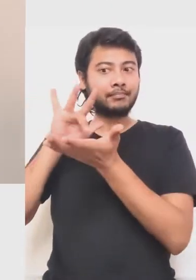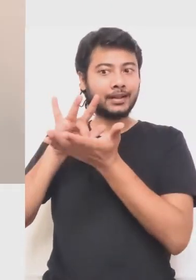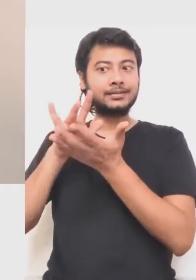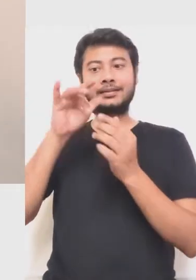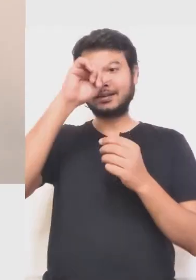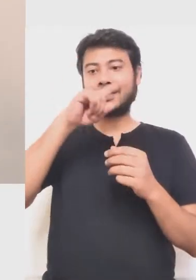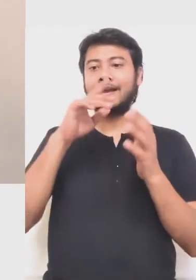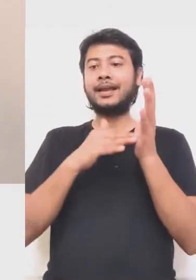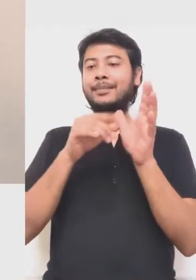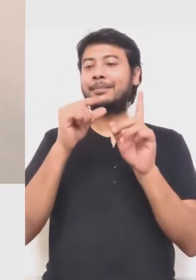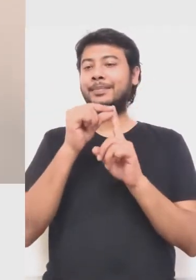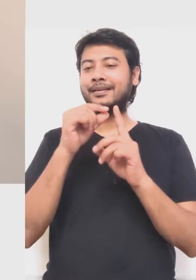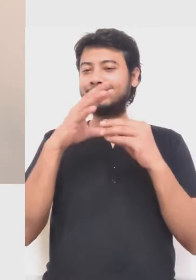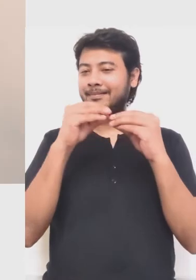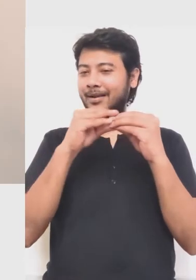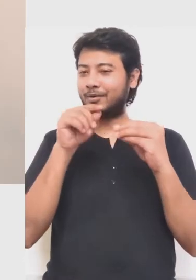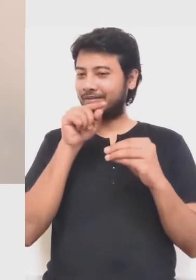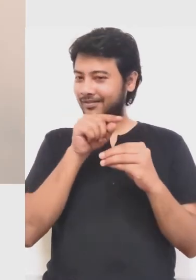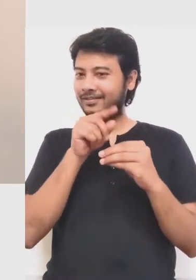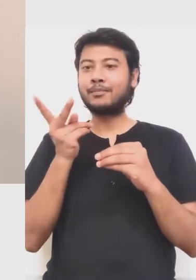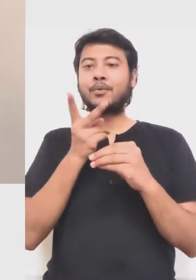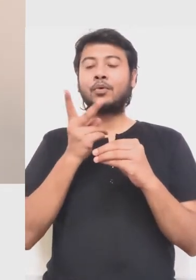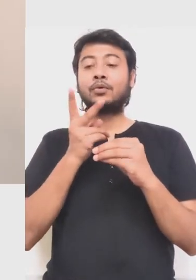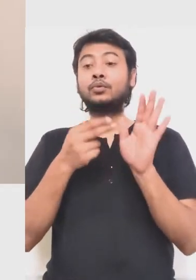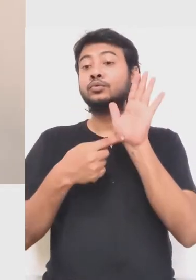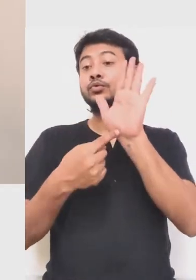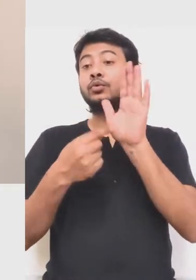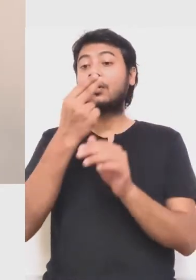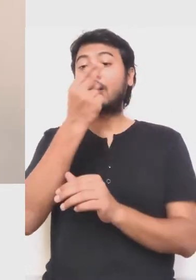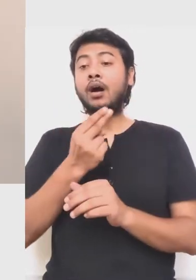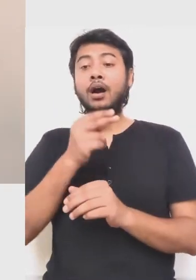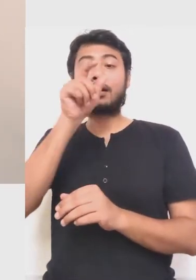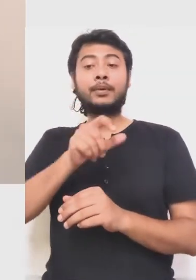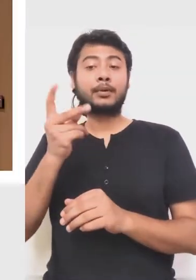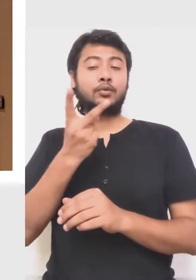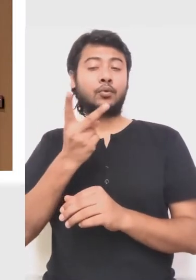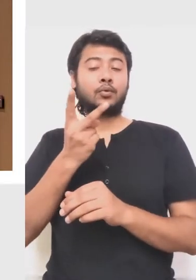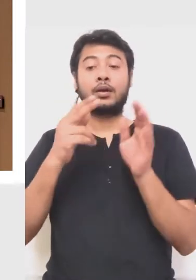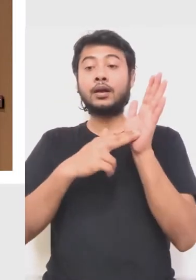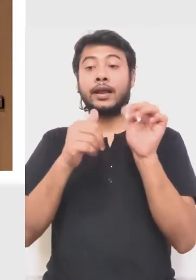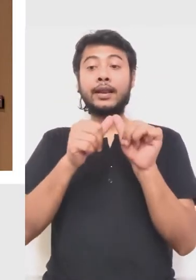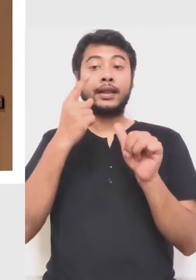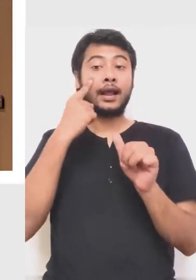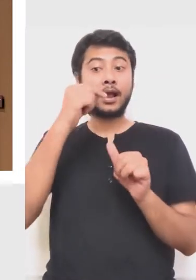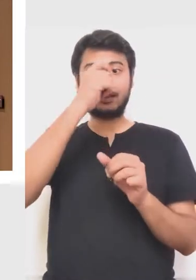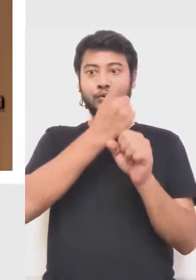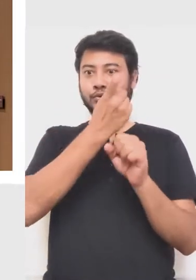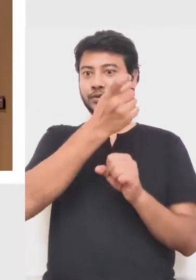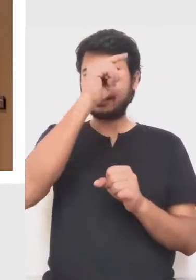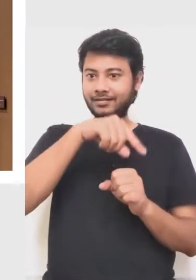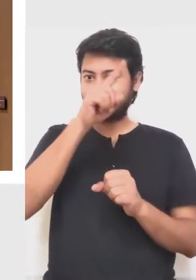and Tang Da Vu. At the heart of our discussion today lies the artist's dedication to